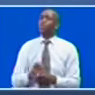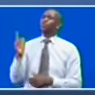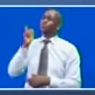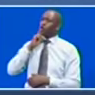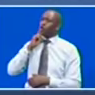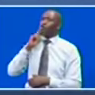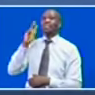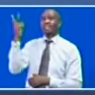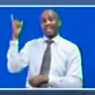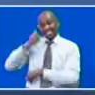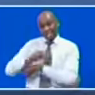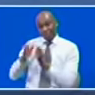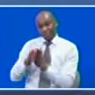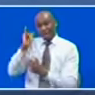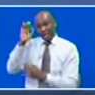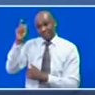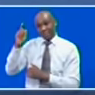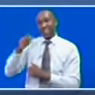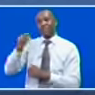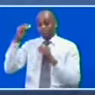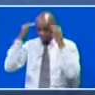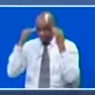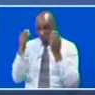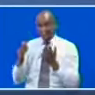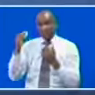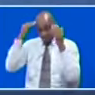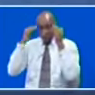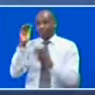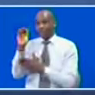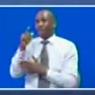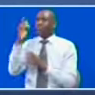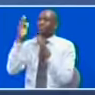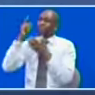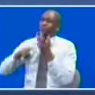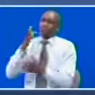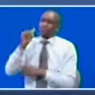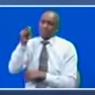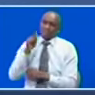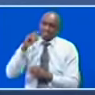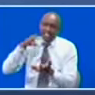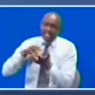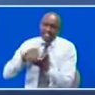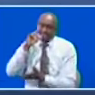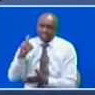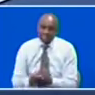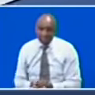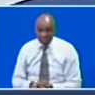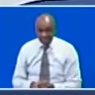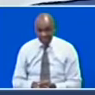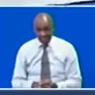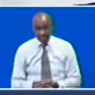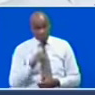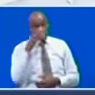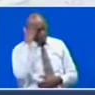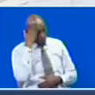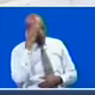appeal by IEBC mm-hmm. in front of the Court of Appeal. Mm-hmm. What are you expecting from this case? You know, Chairman Chebukati